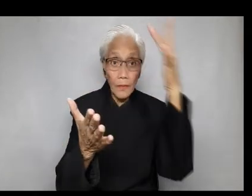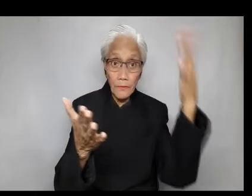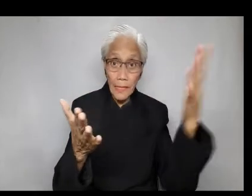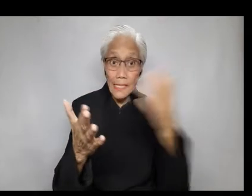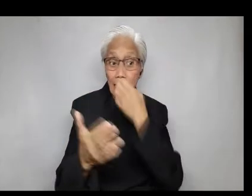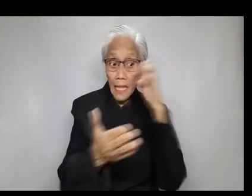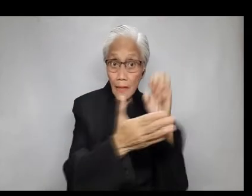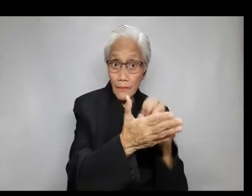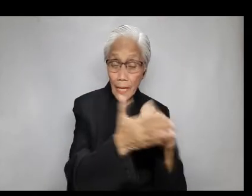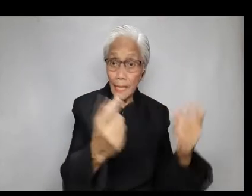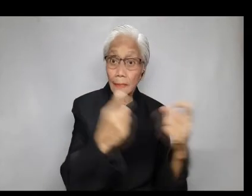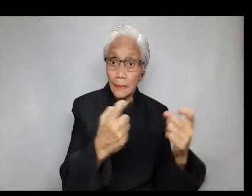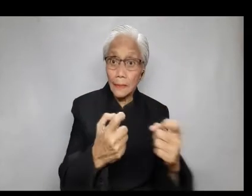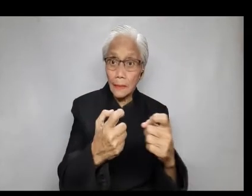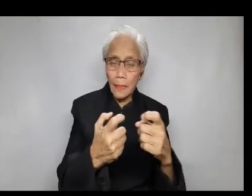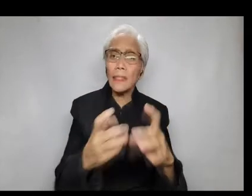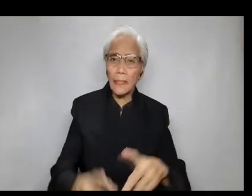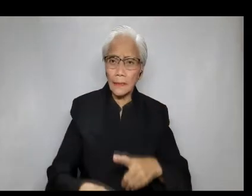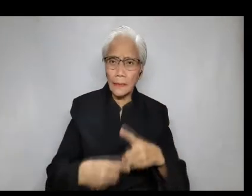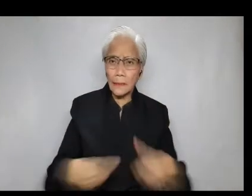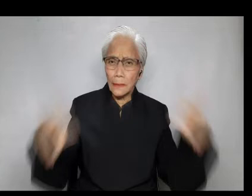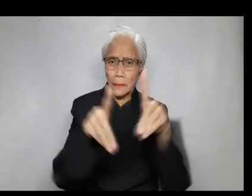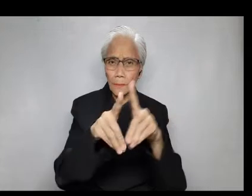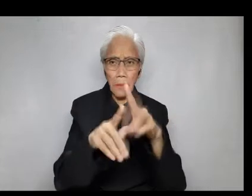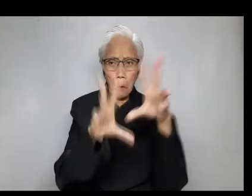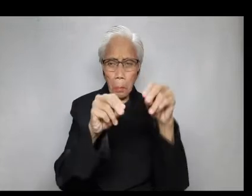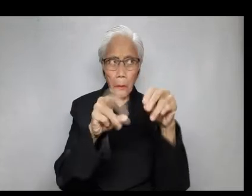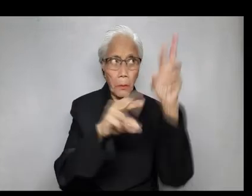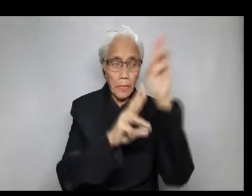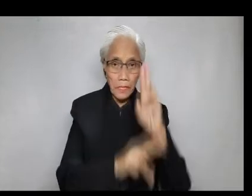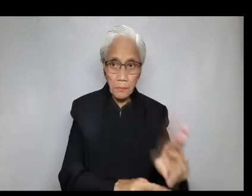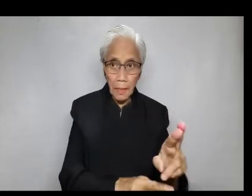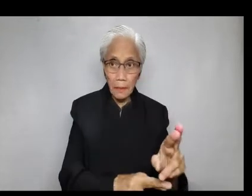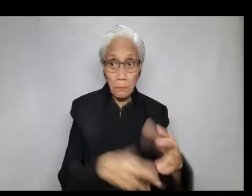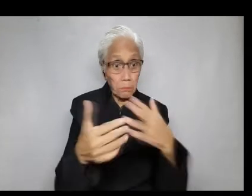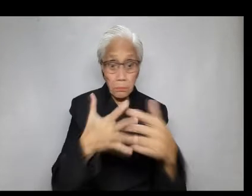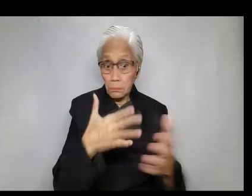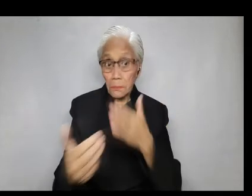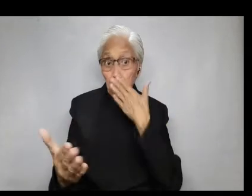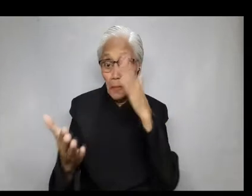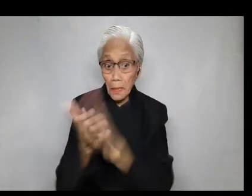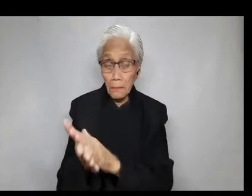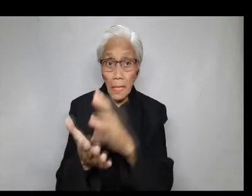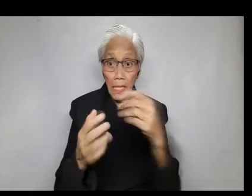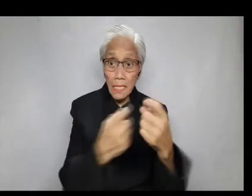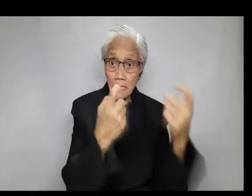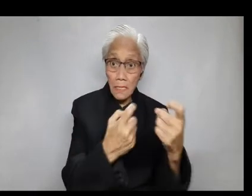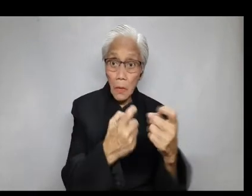point of view that glorifies evil and sin deserves no respect at